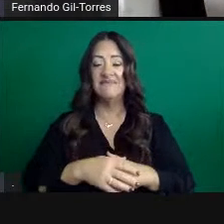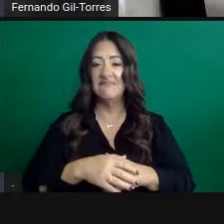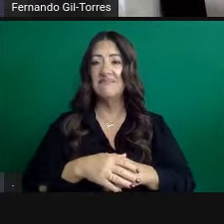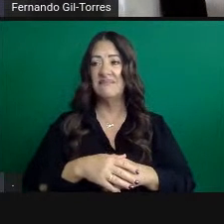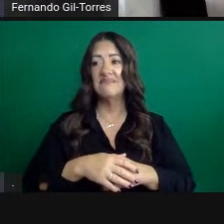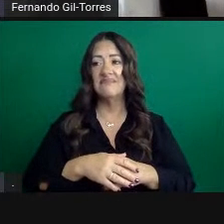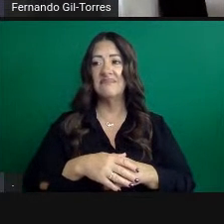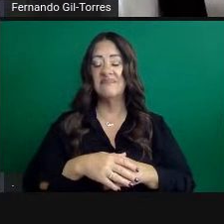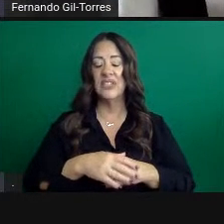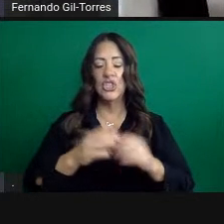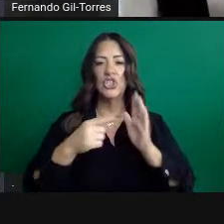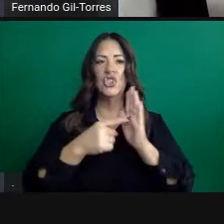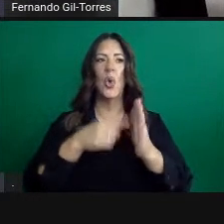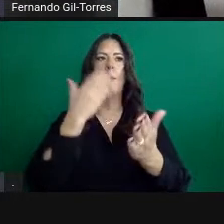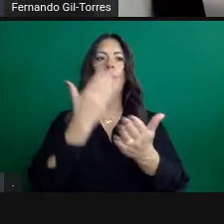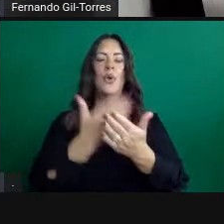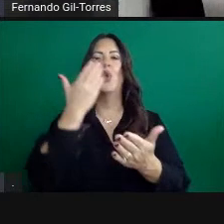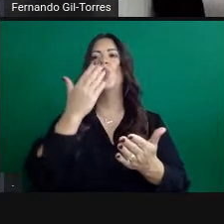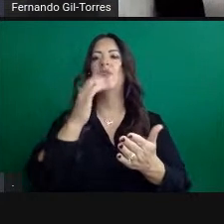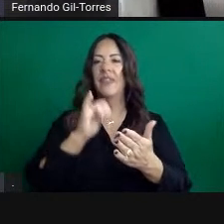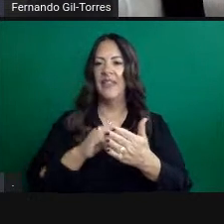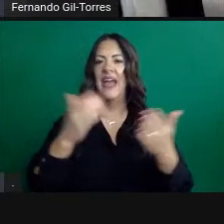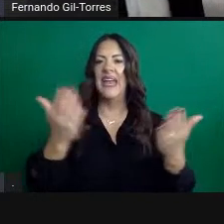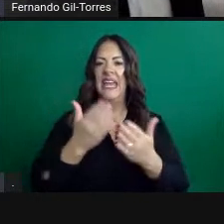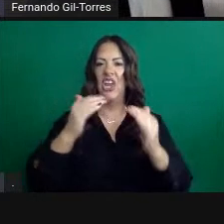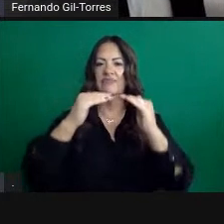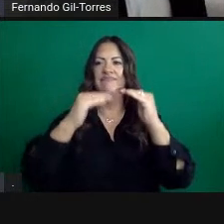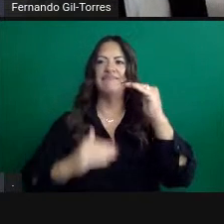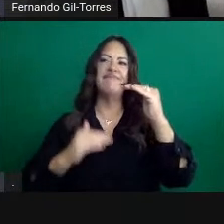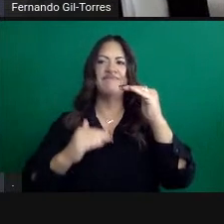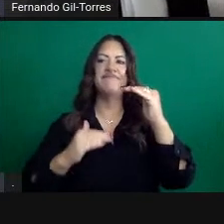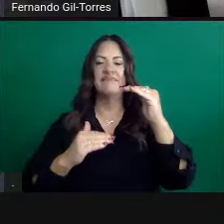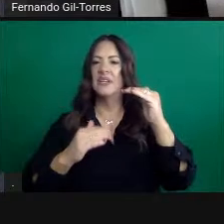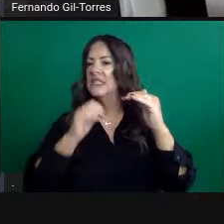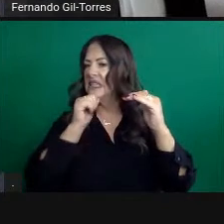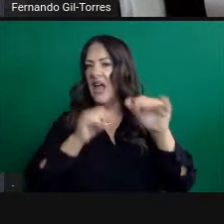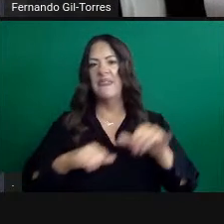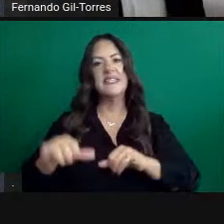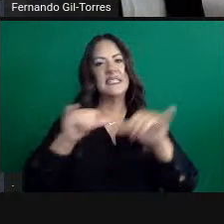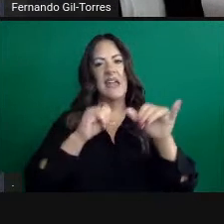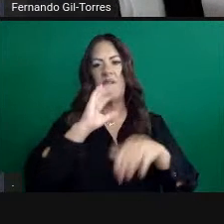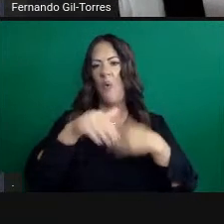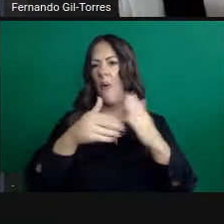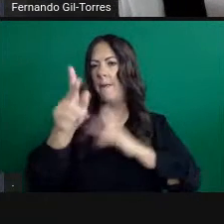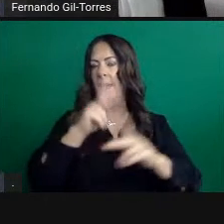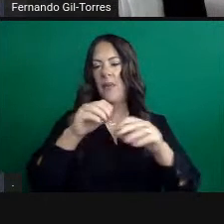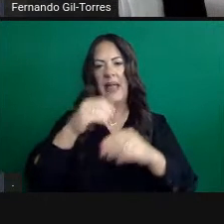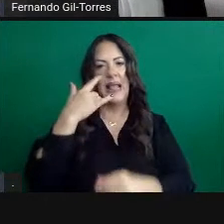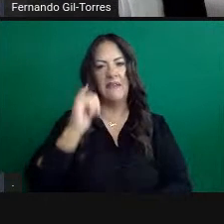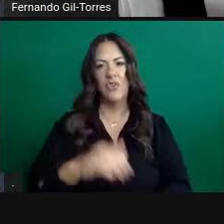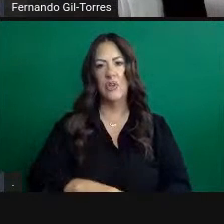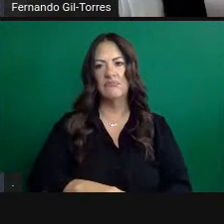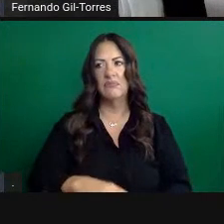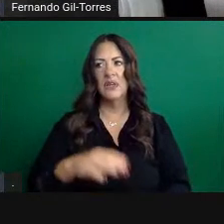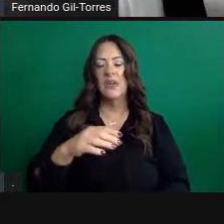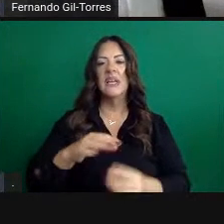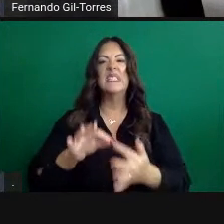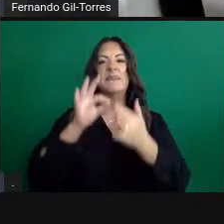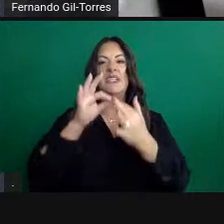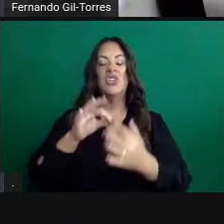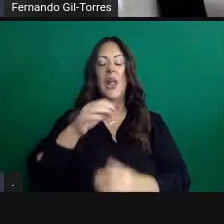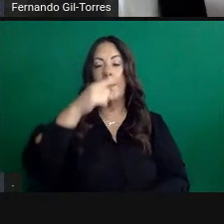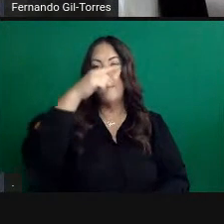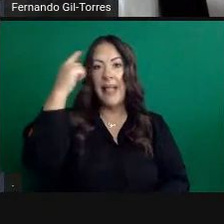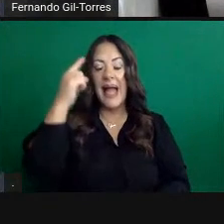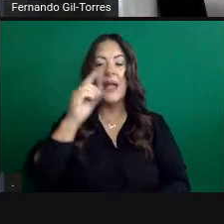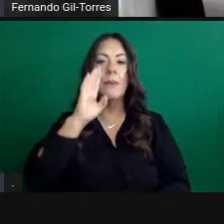and disparities in this life expectancy, where Black and Brown communities, for example, have a lower life expectancy